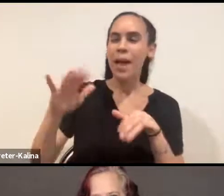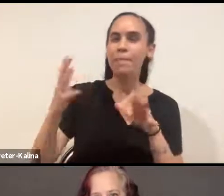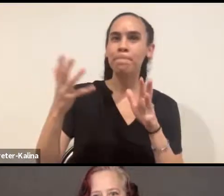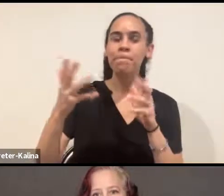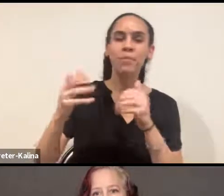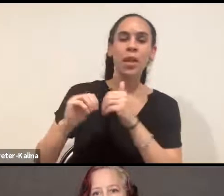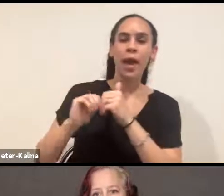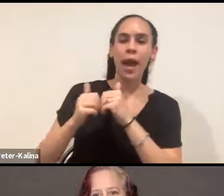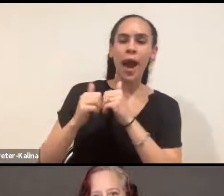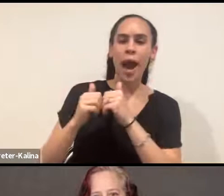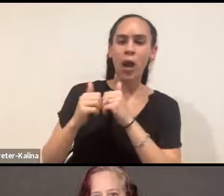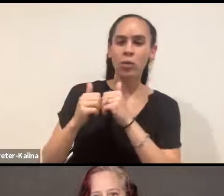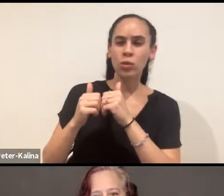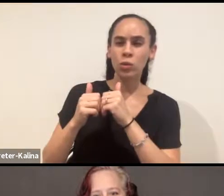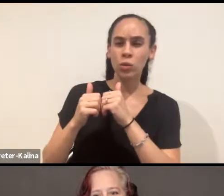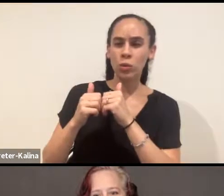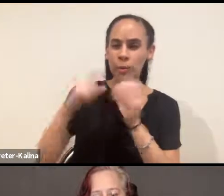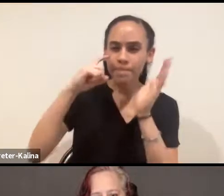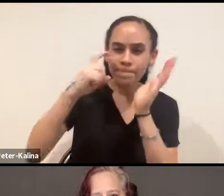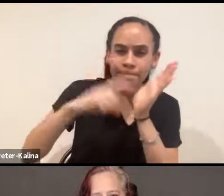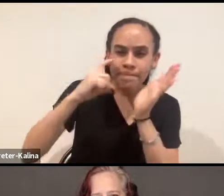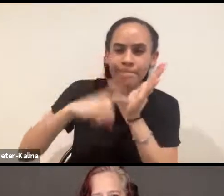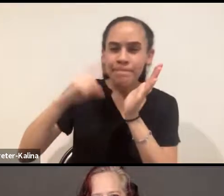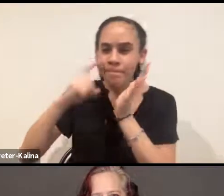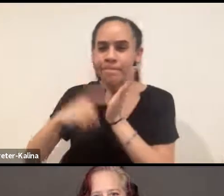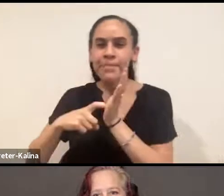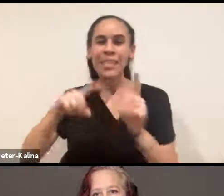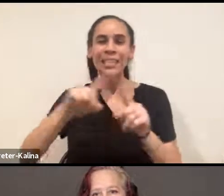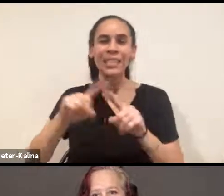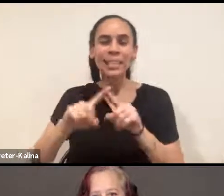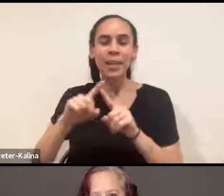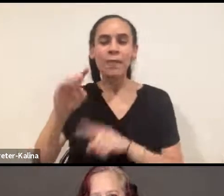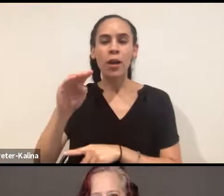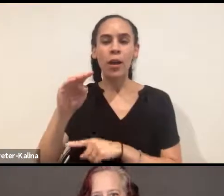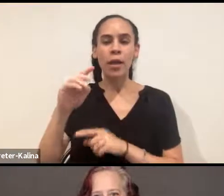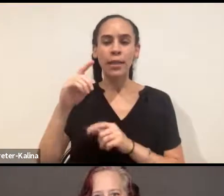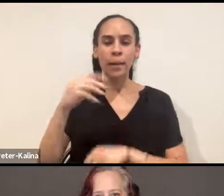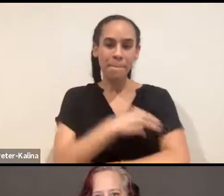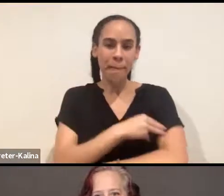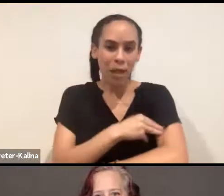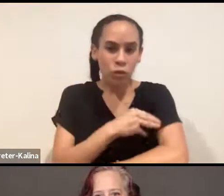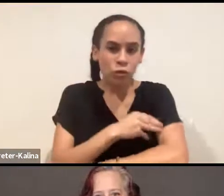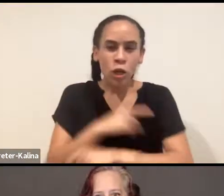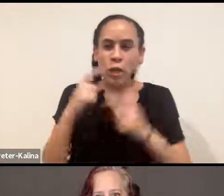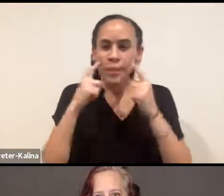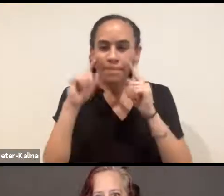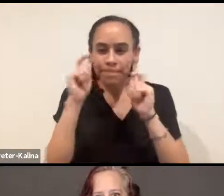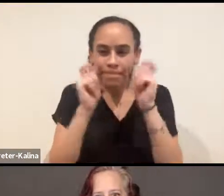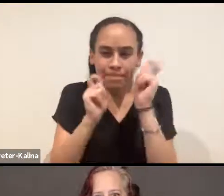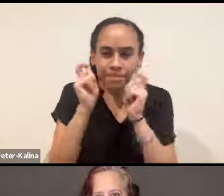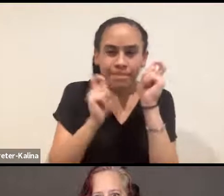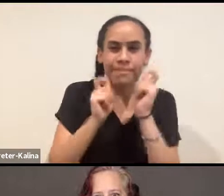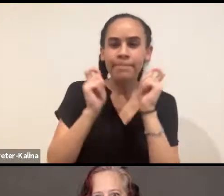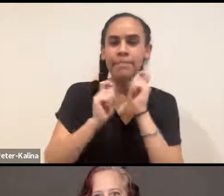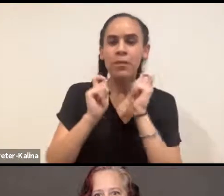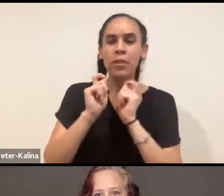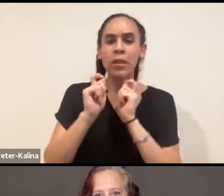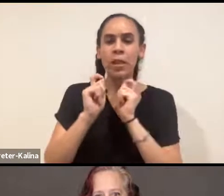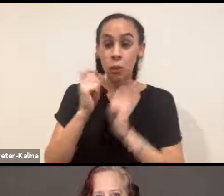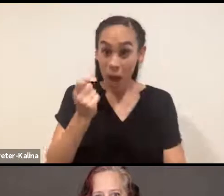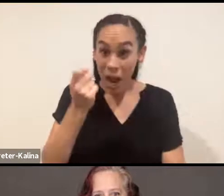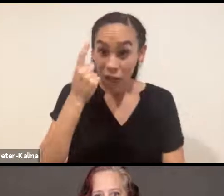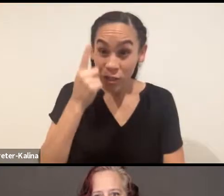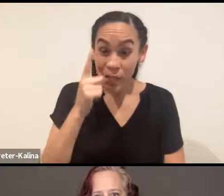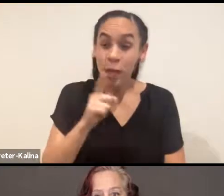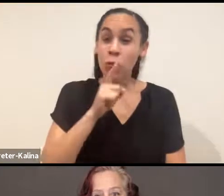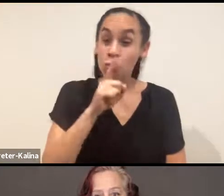to code different pieces, different muscles in your face to understand the real,